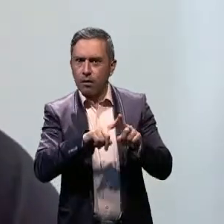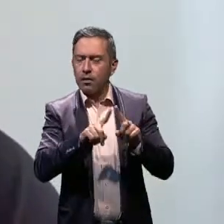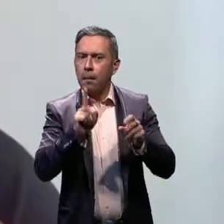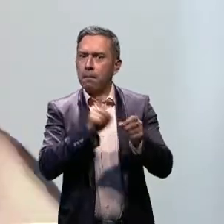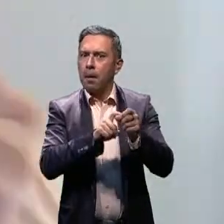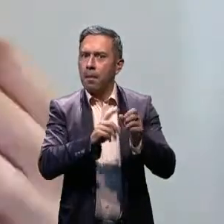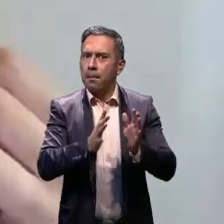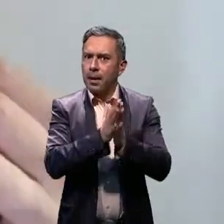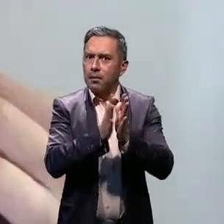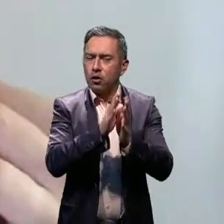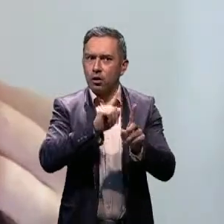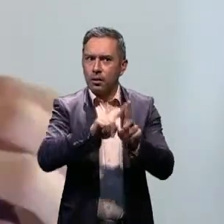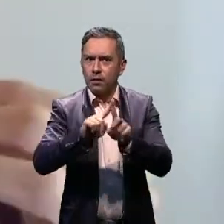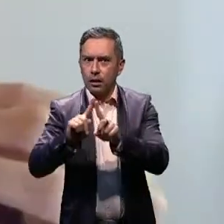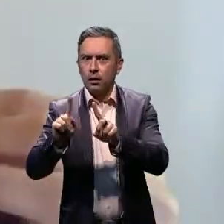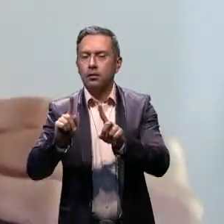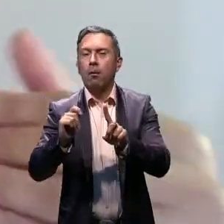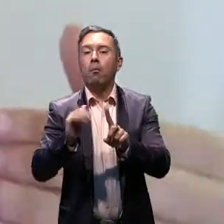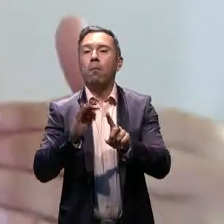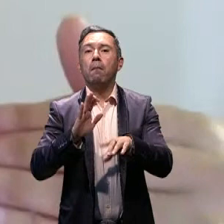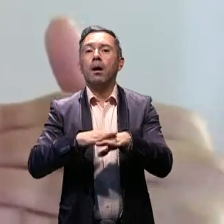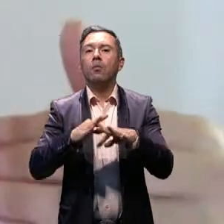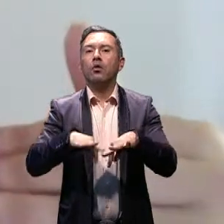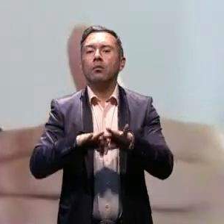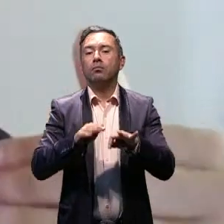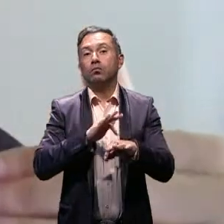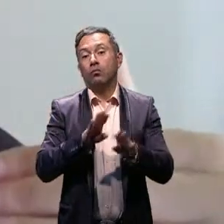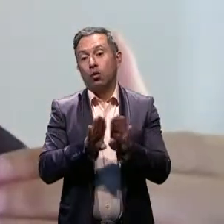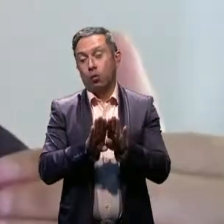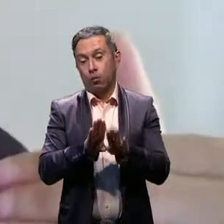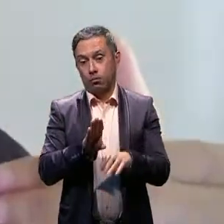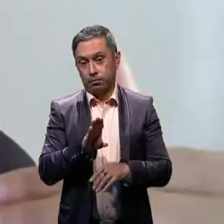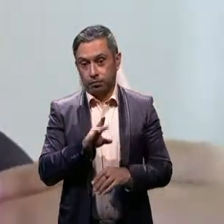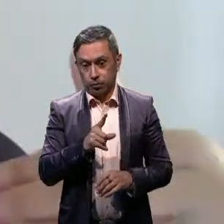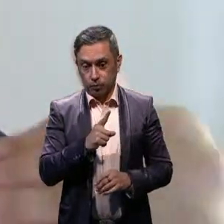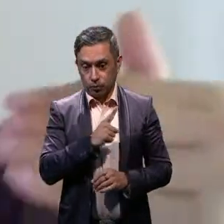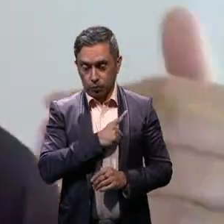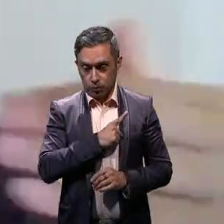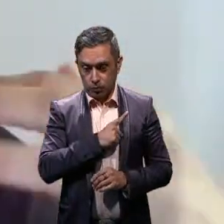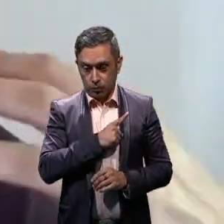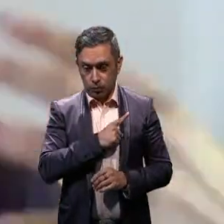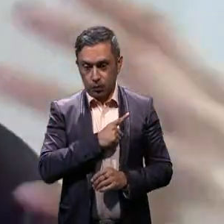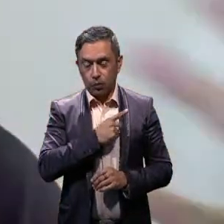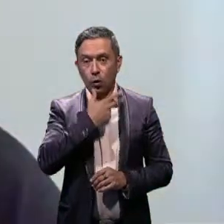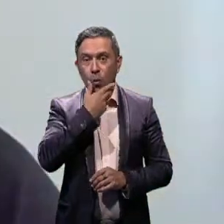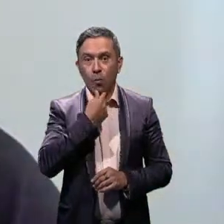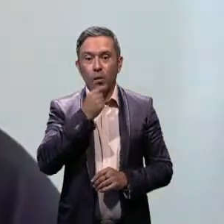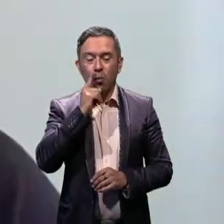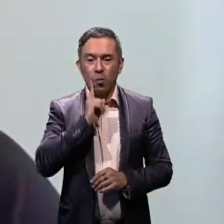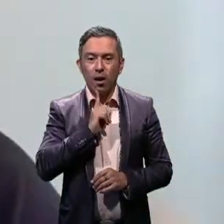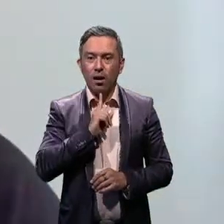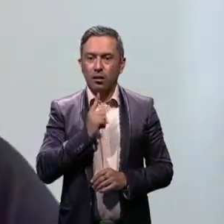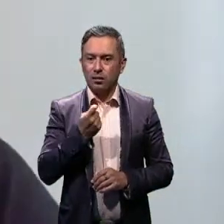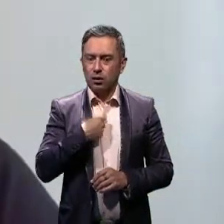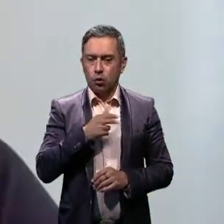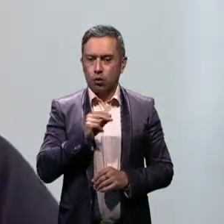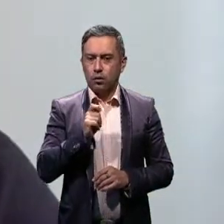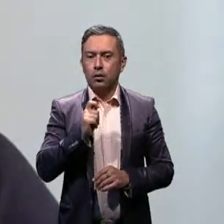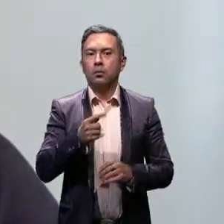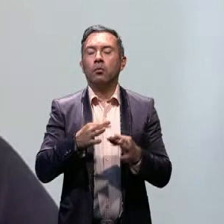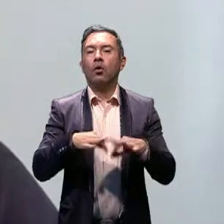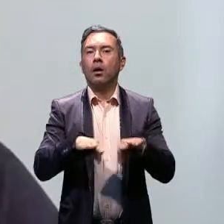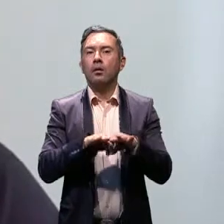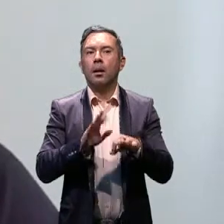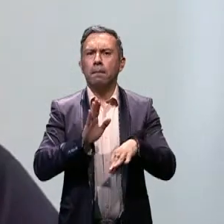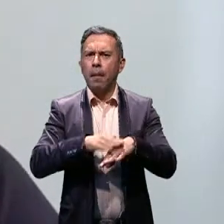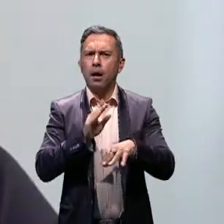diverse participation. We see these elements of considering not only men and women, and we have to understand that we